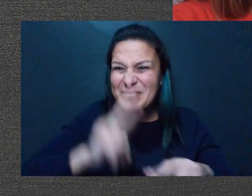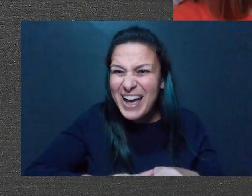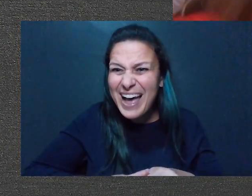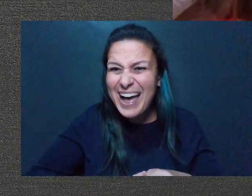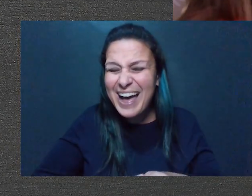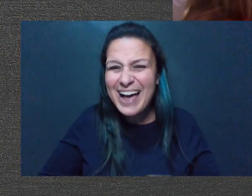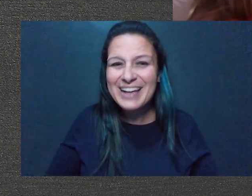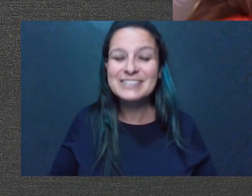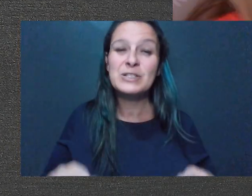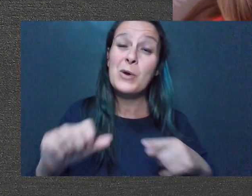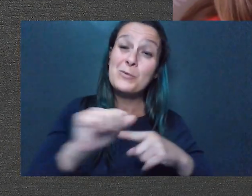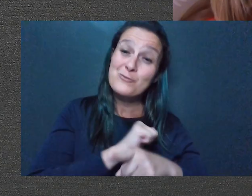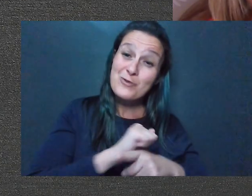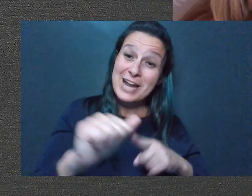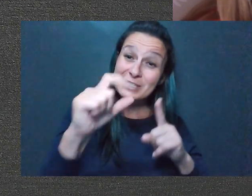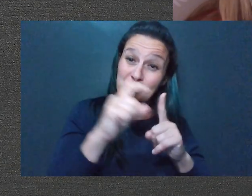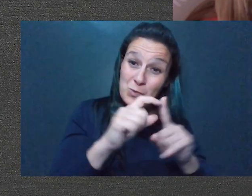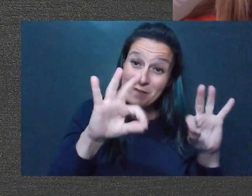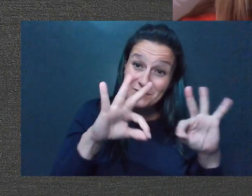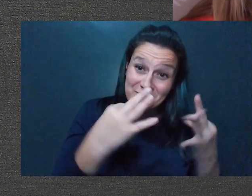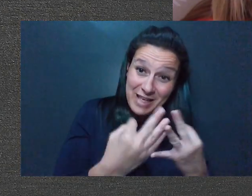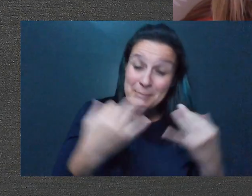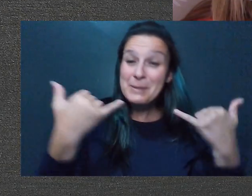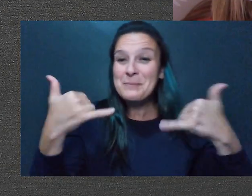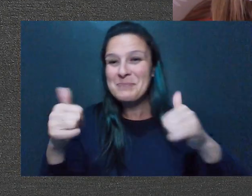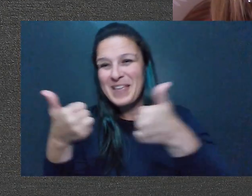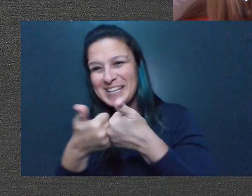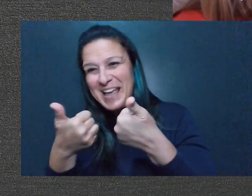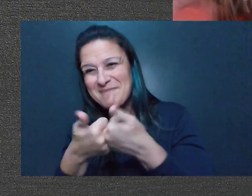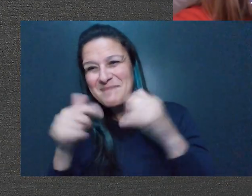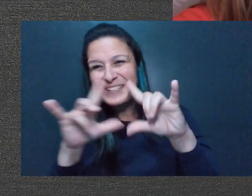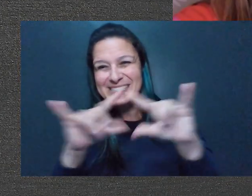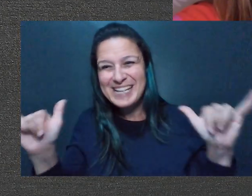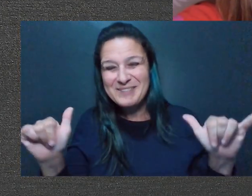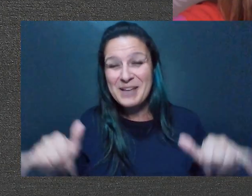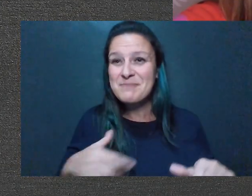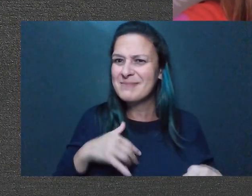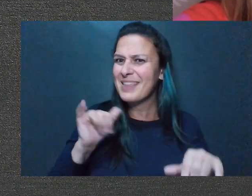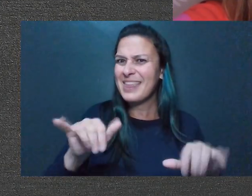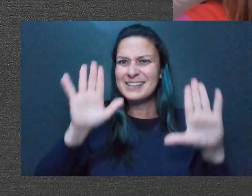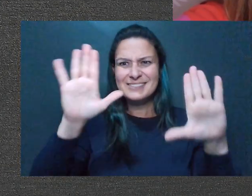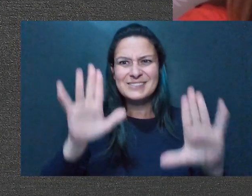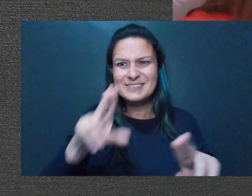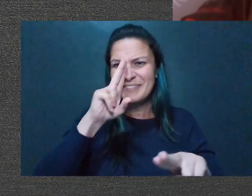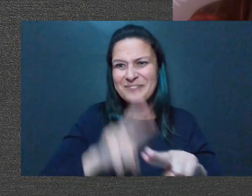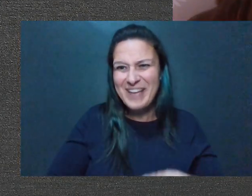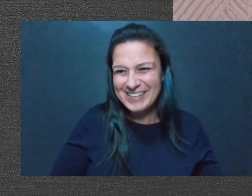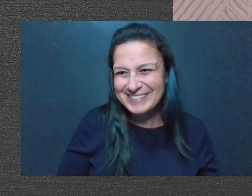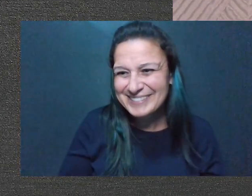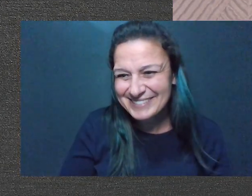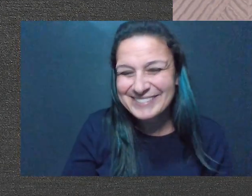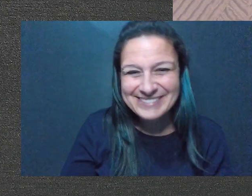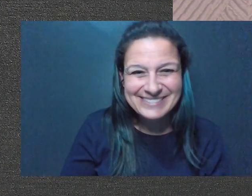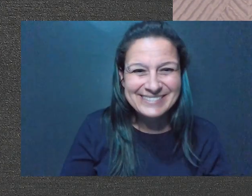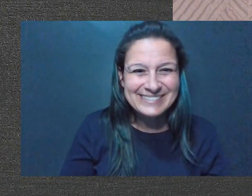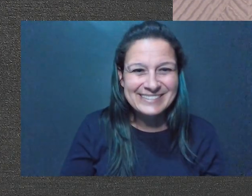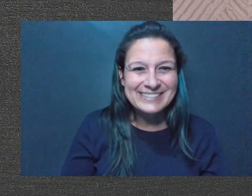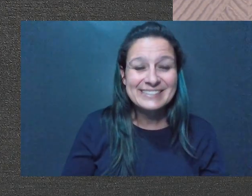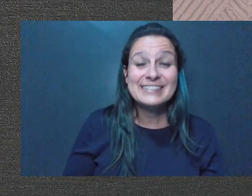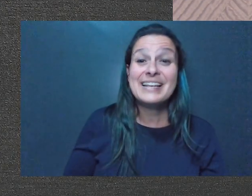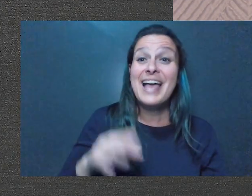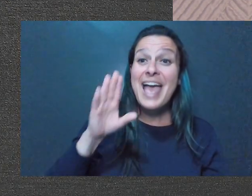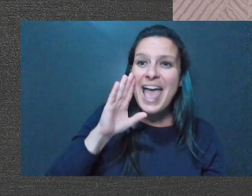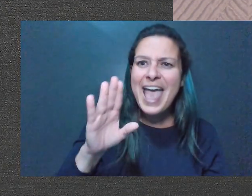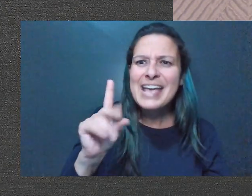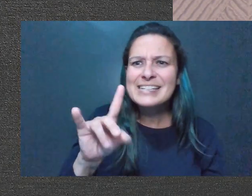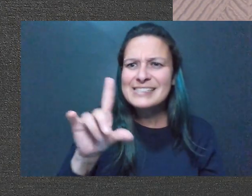easy. We're practicing our word families and playing a game at the same time. That's about as fun as it gets. Hey diddle